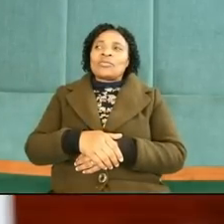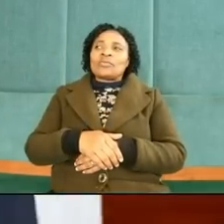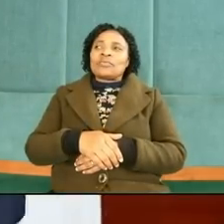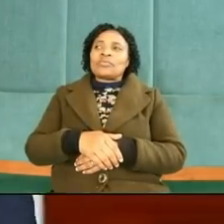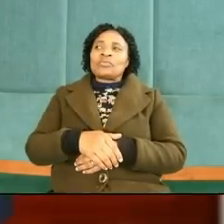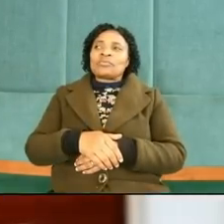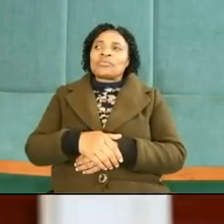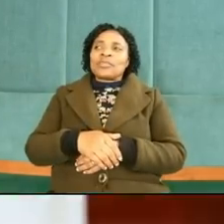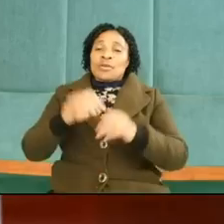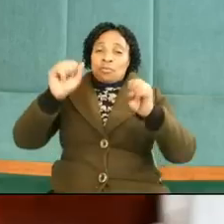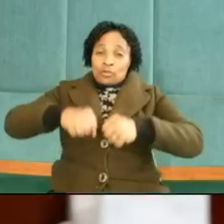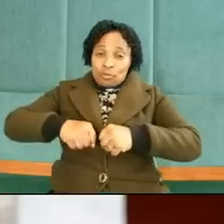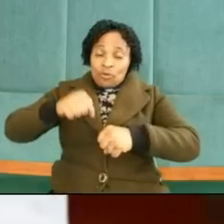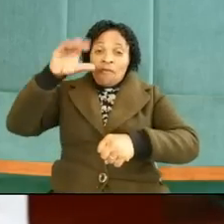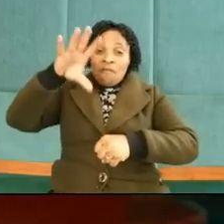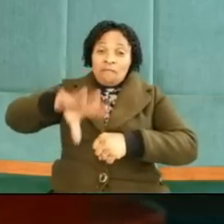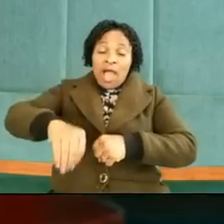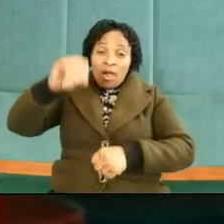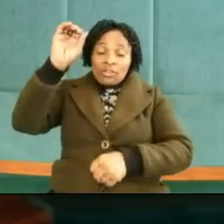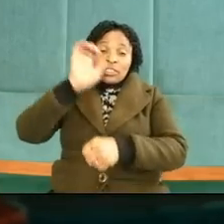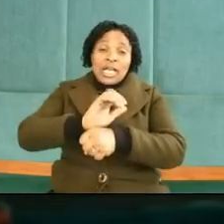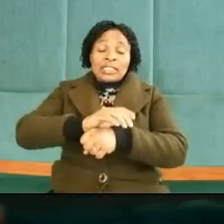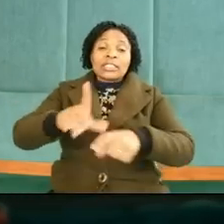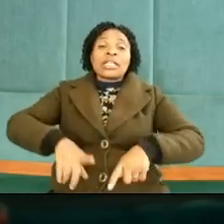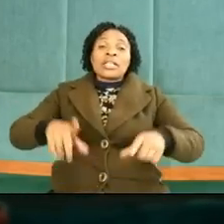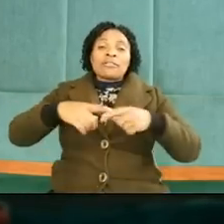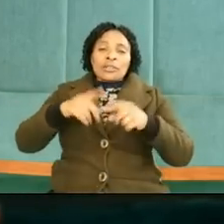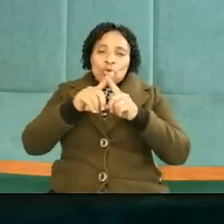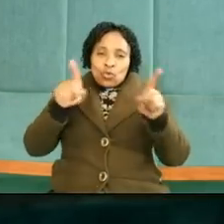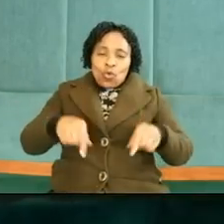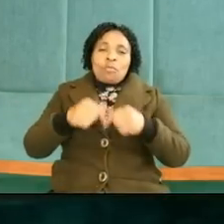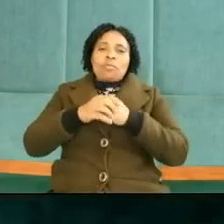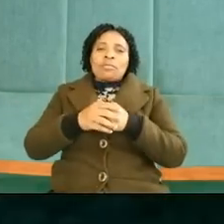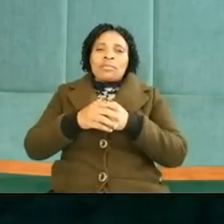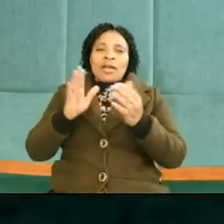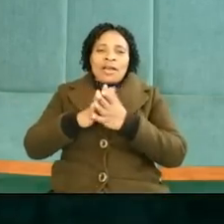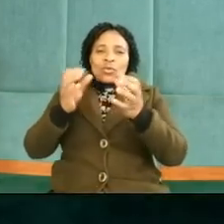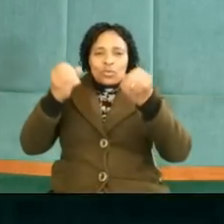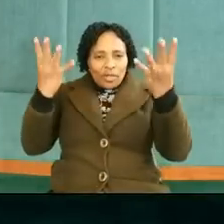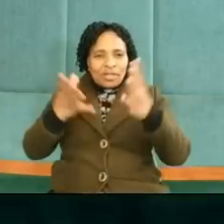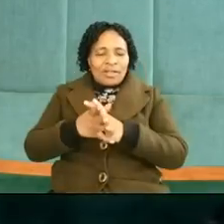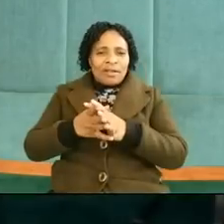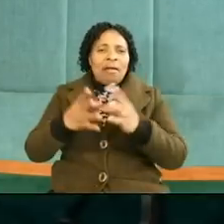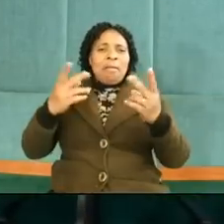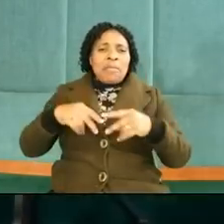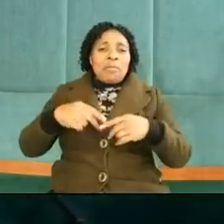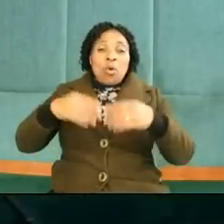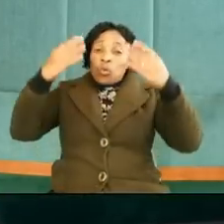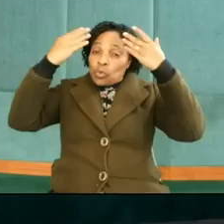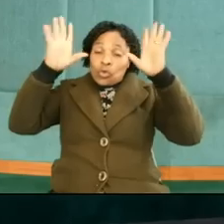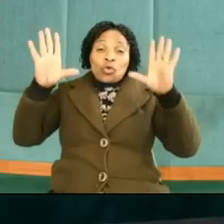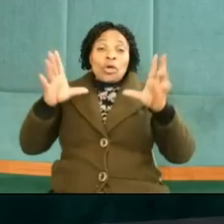now was able to get the church in their living room. Hey! Hallelujah! People who don't know